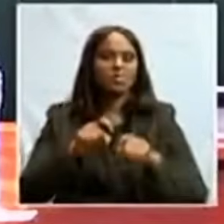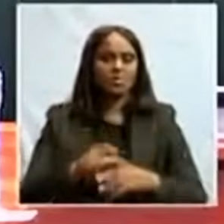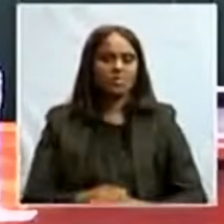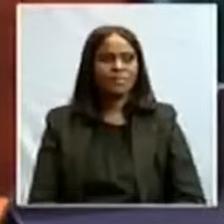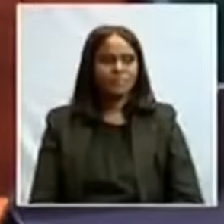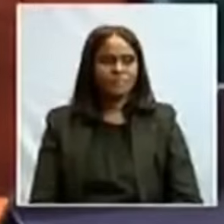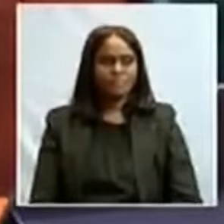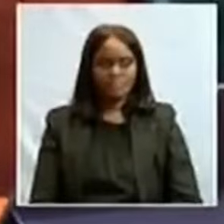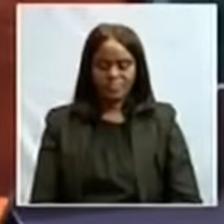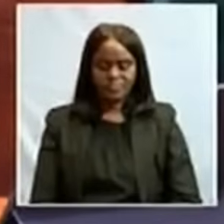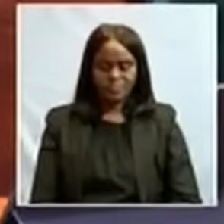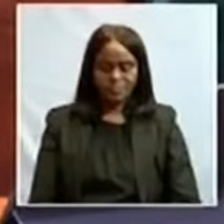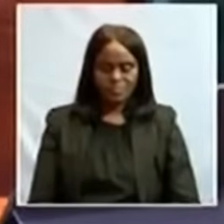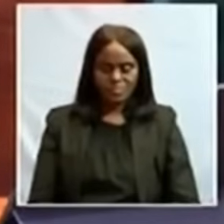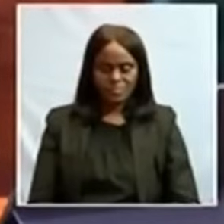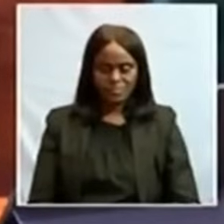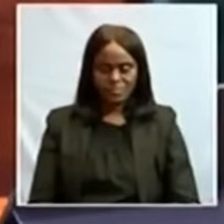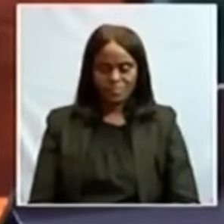Thank you.